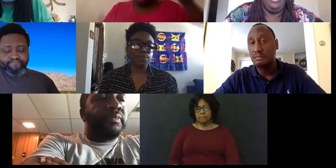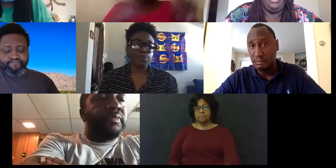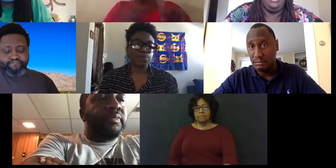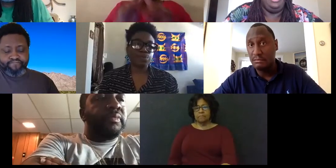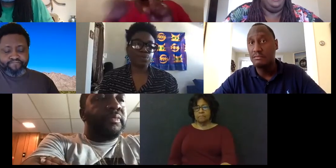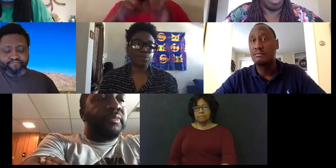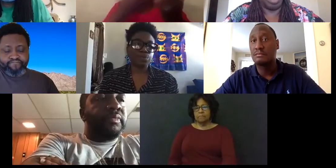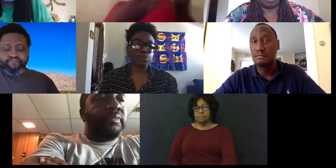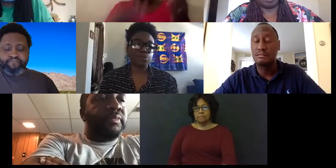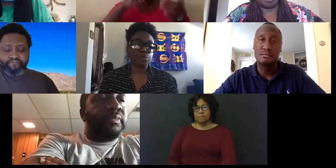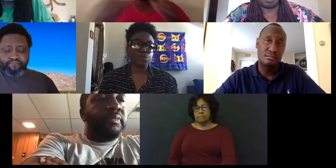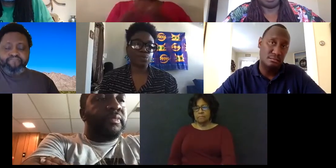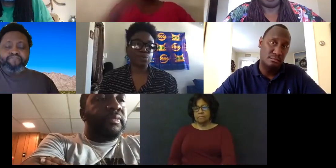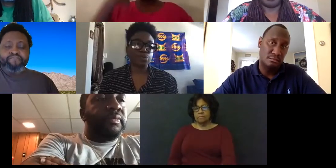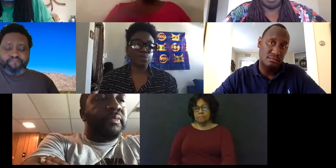a daily basis.